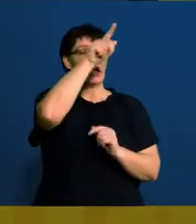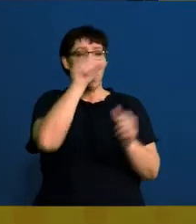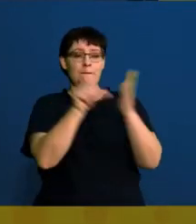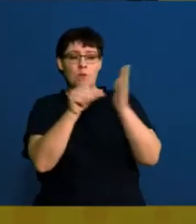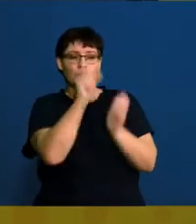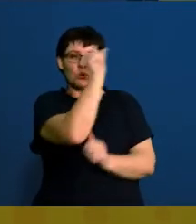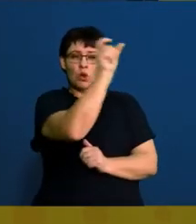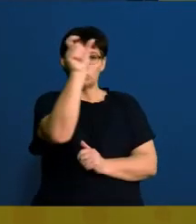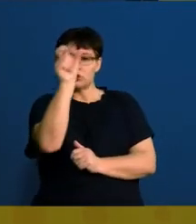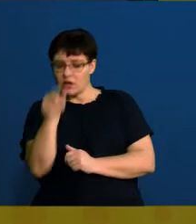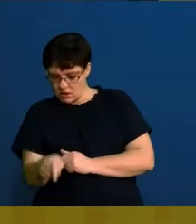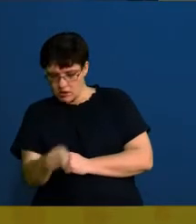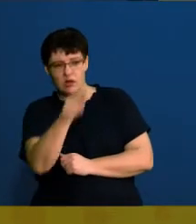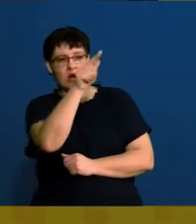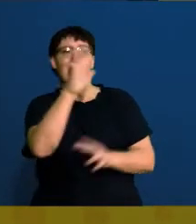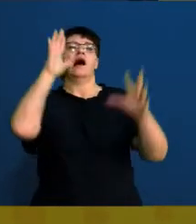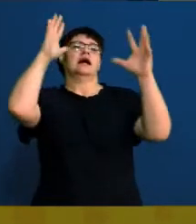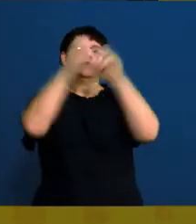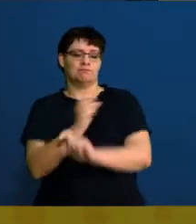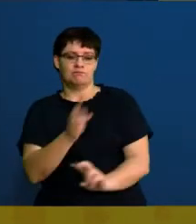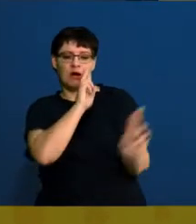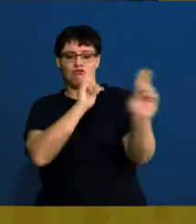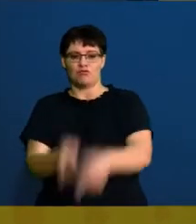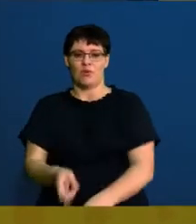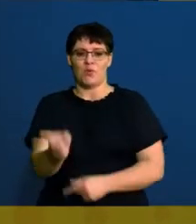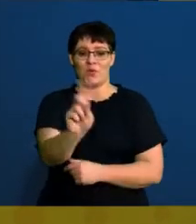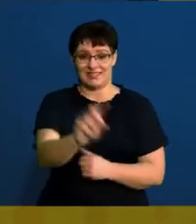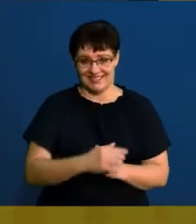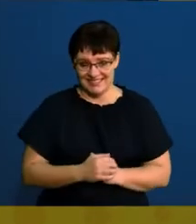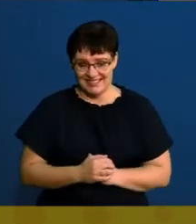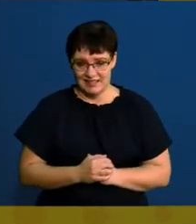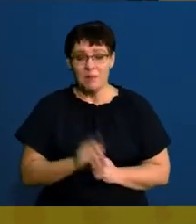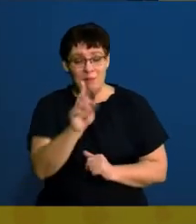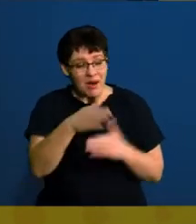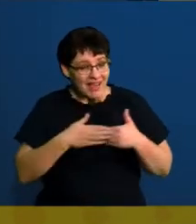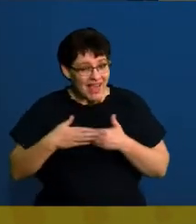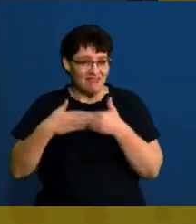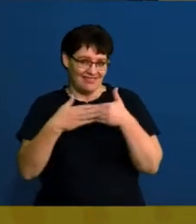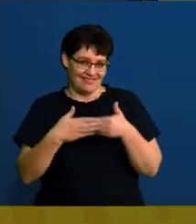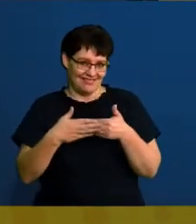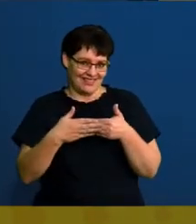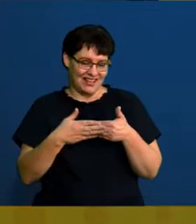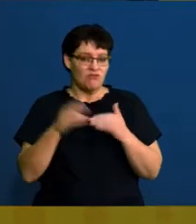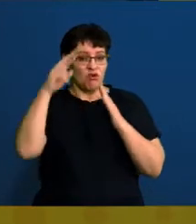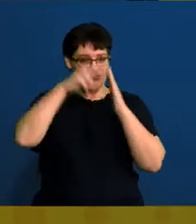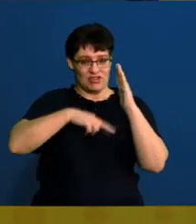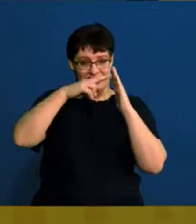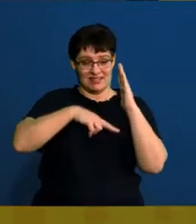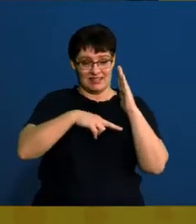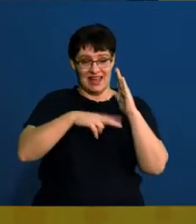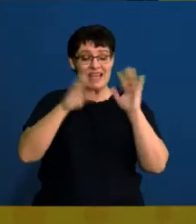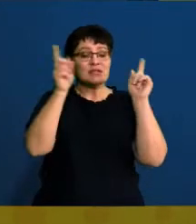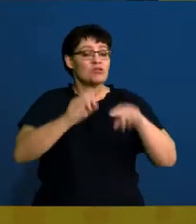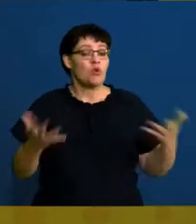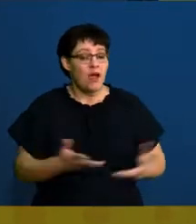keywords, we may be able to interpret what the response is. So we must be very careful when we are reading, especially with the